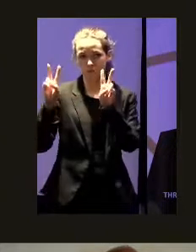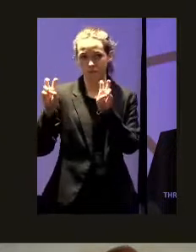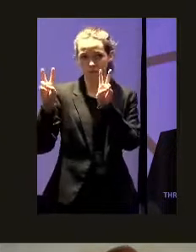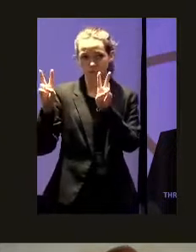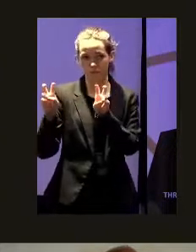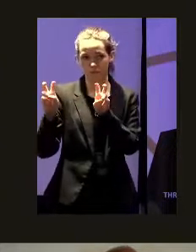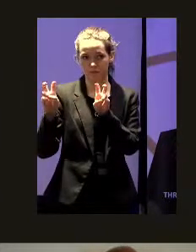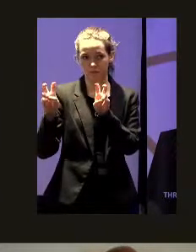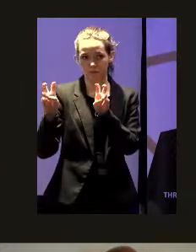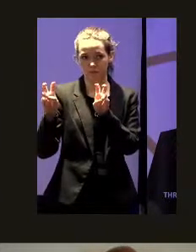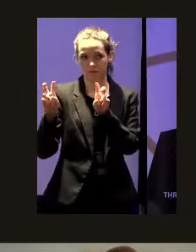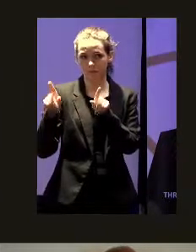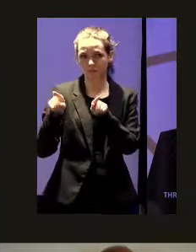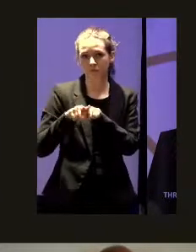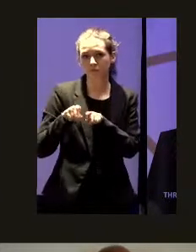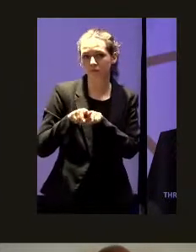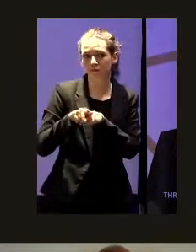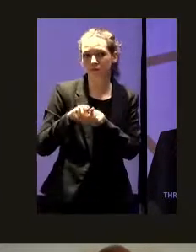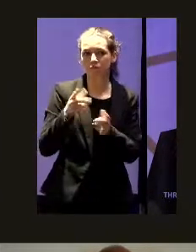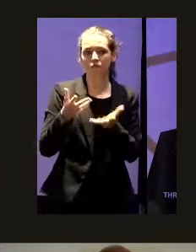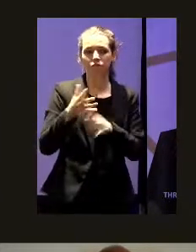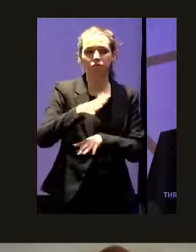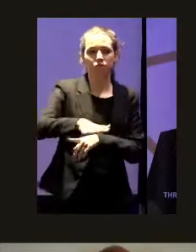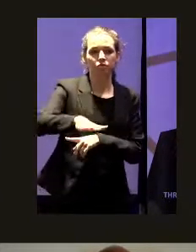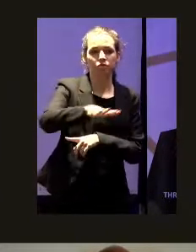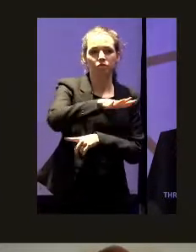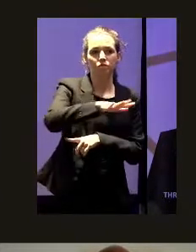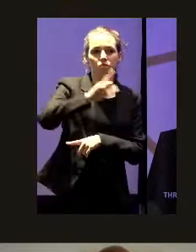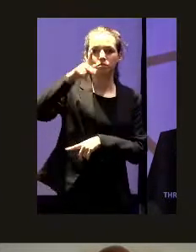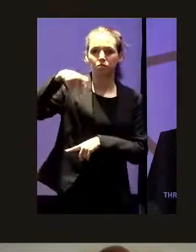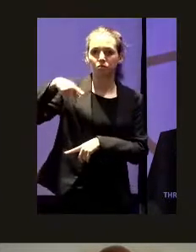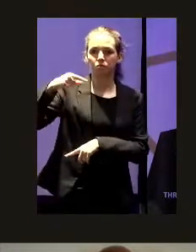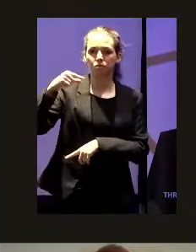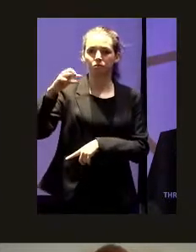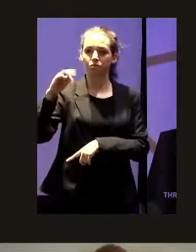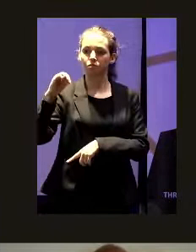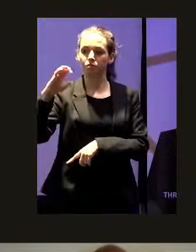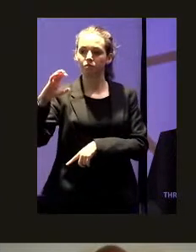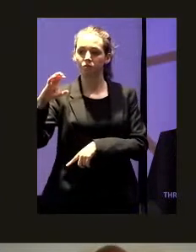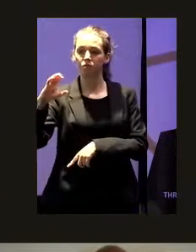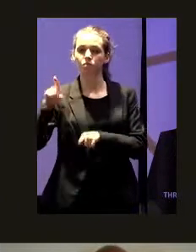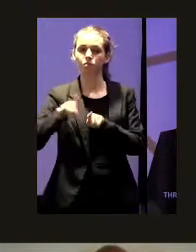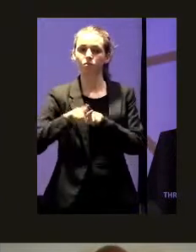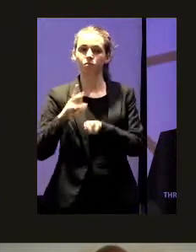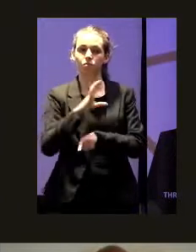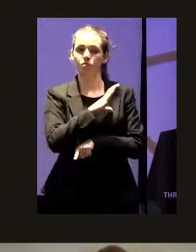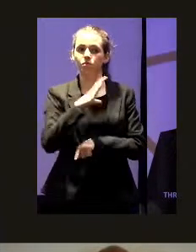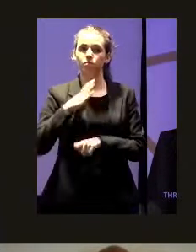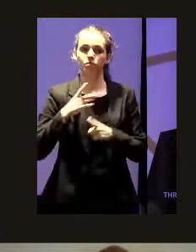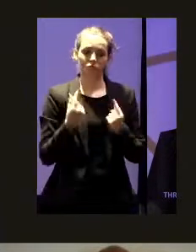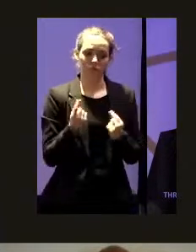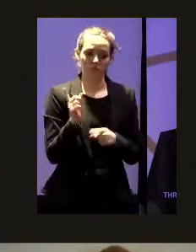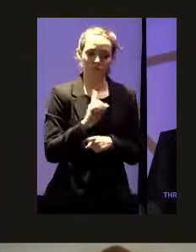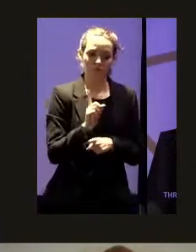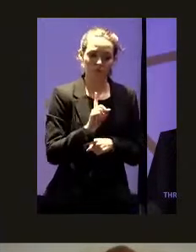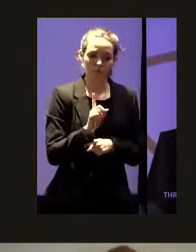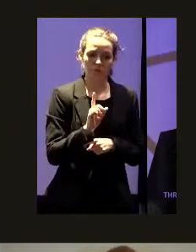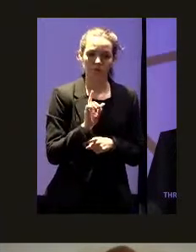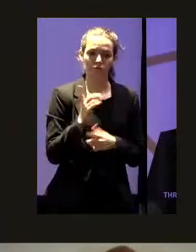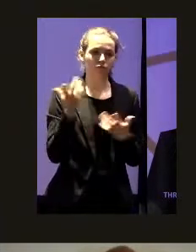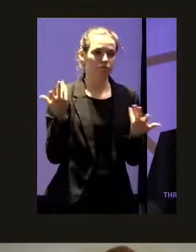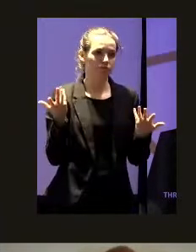such as areas where we do not have PGNCs, what then council must do in terms of working in areas